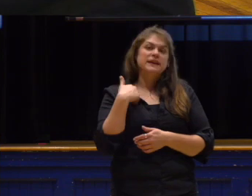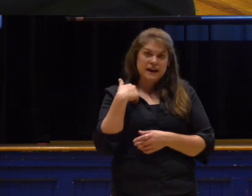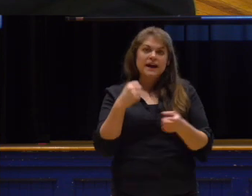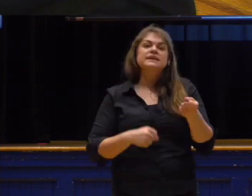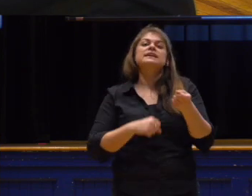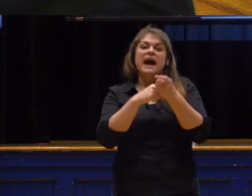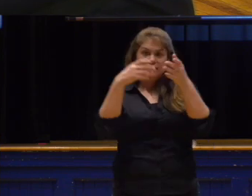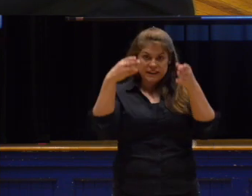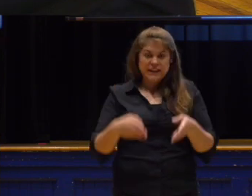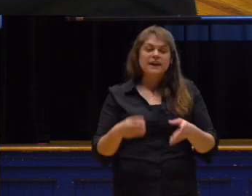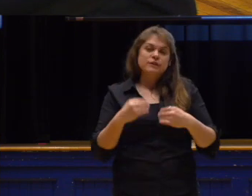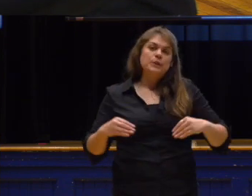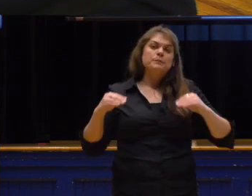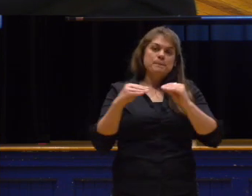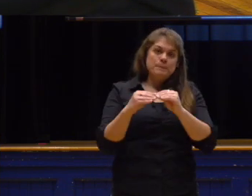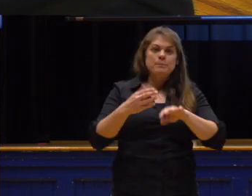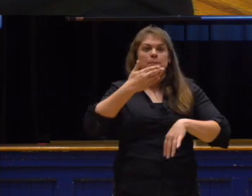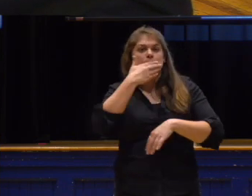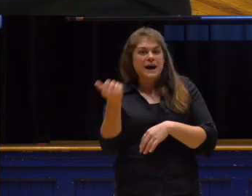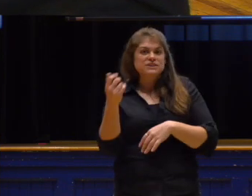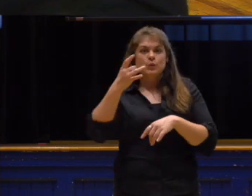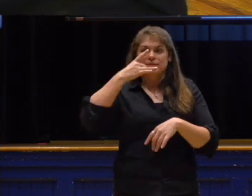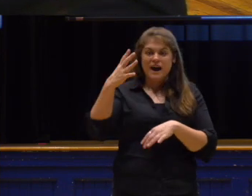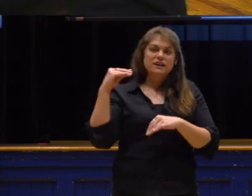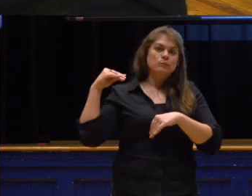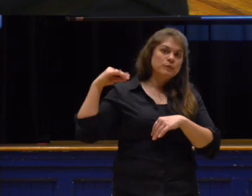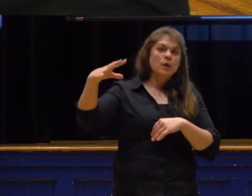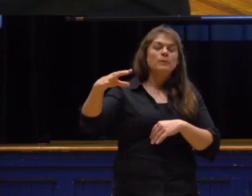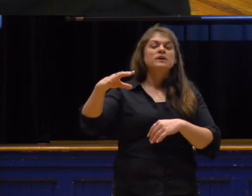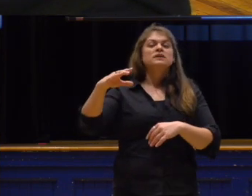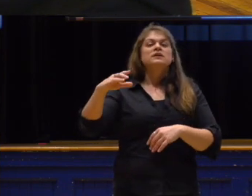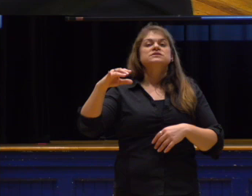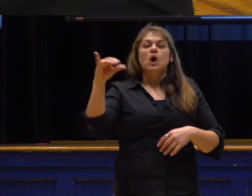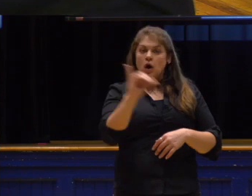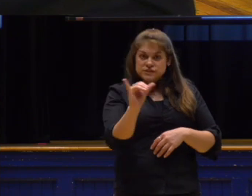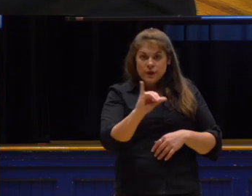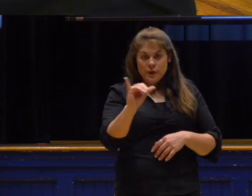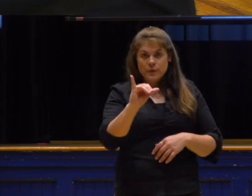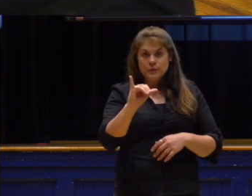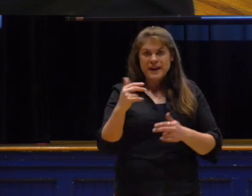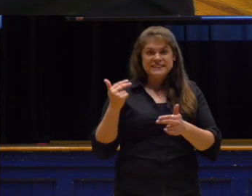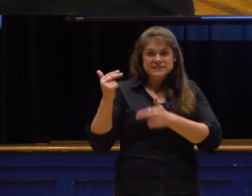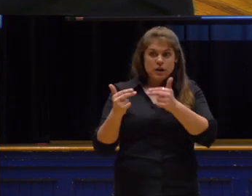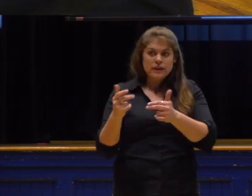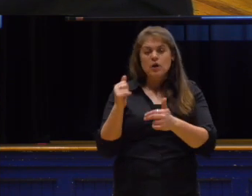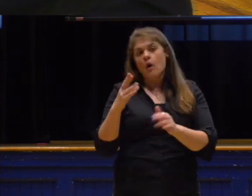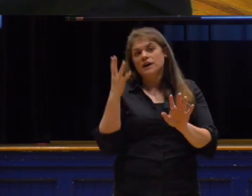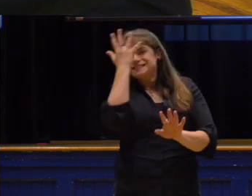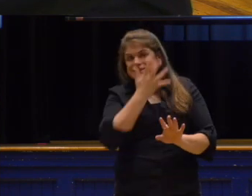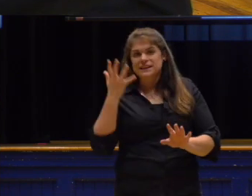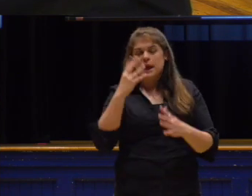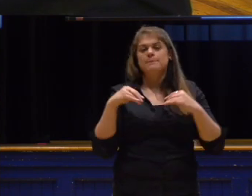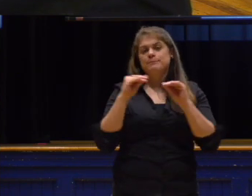we had an advocate for better lighting that was also historically or